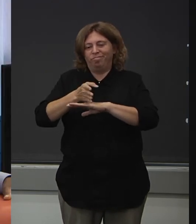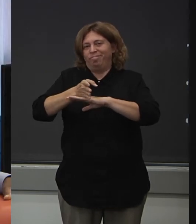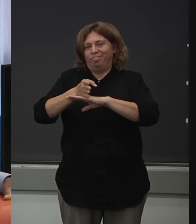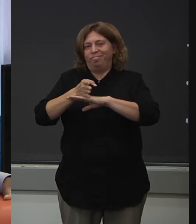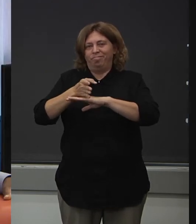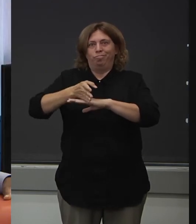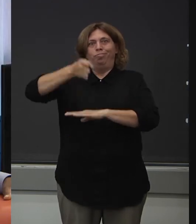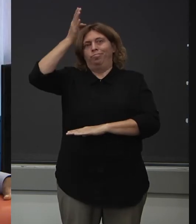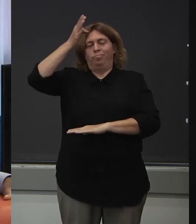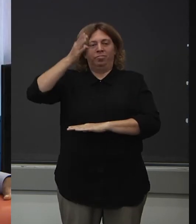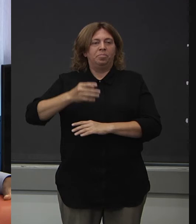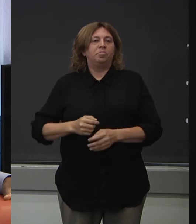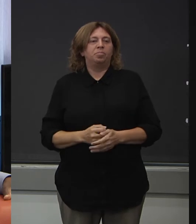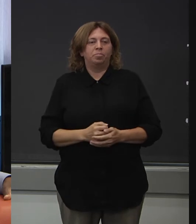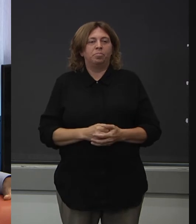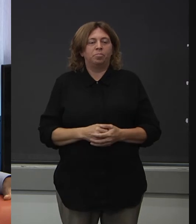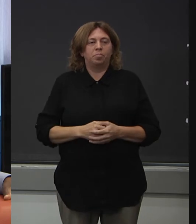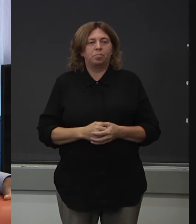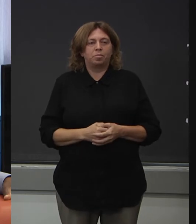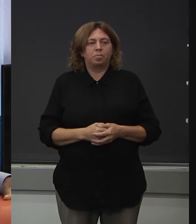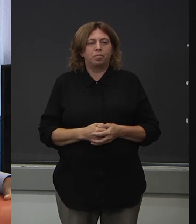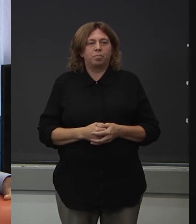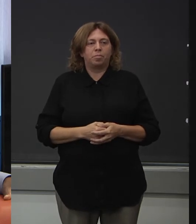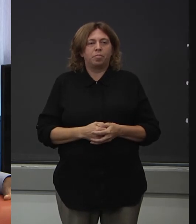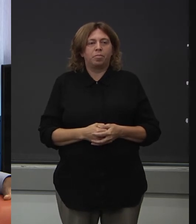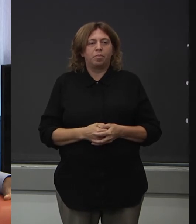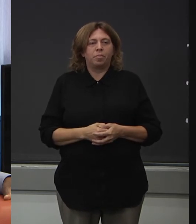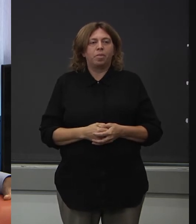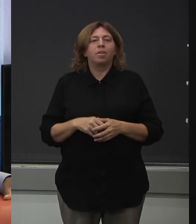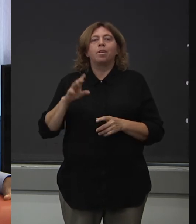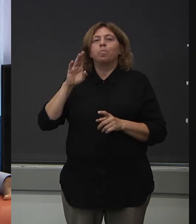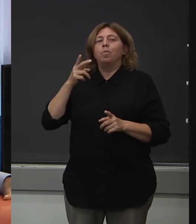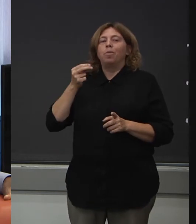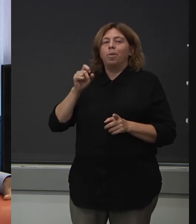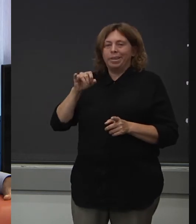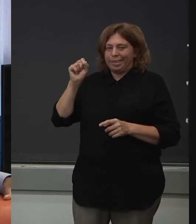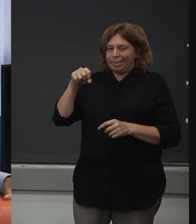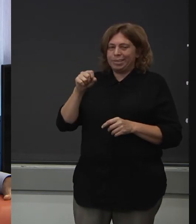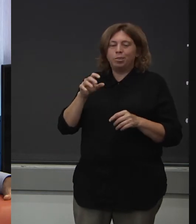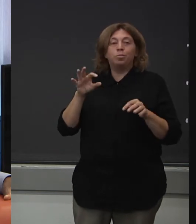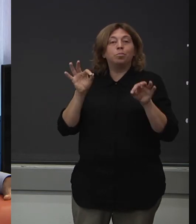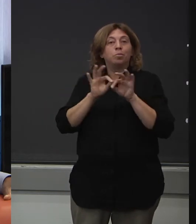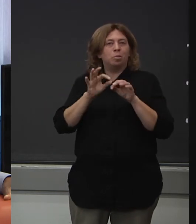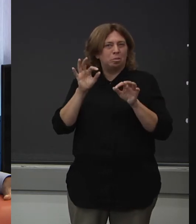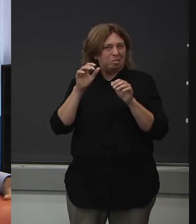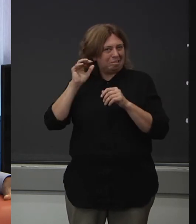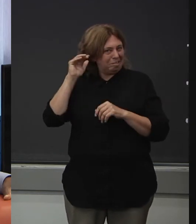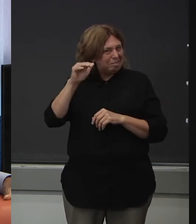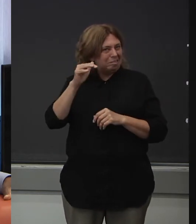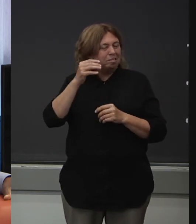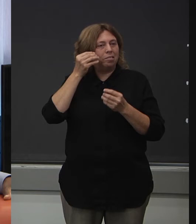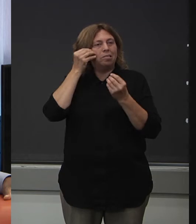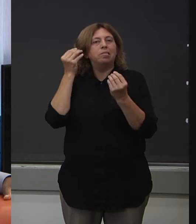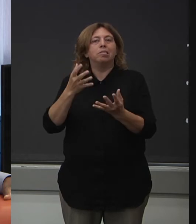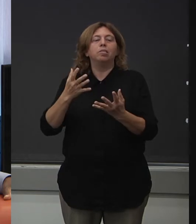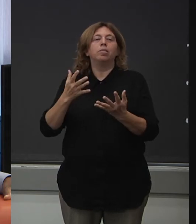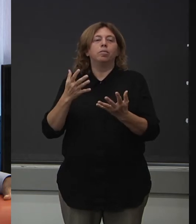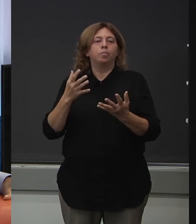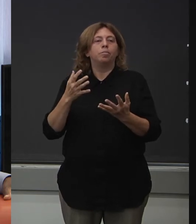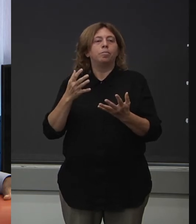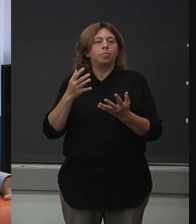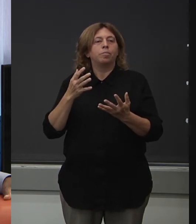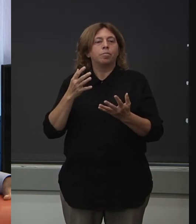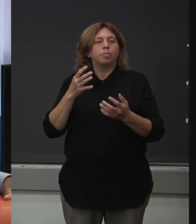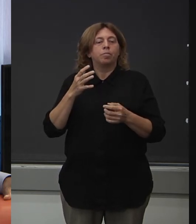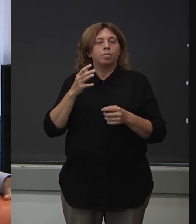So it's also very important to highlight that this is primarily droplet.